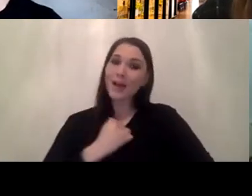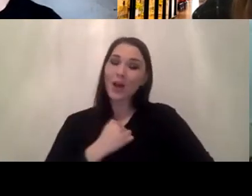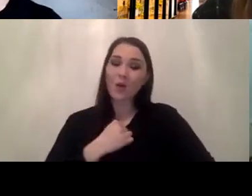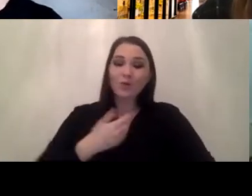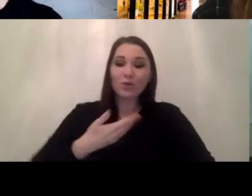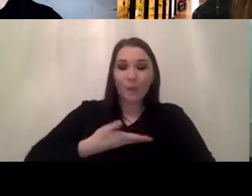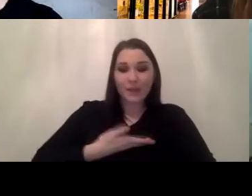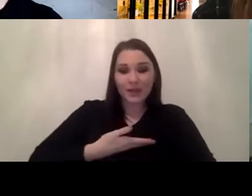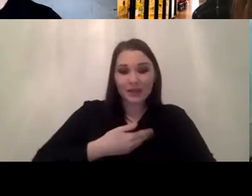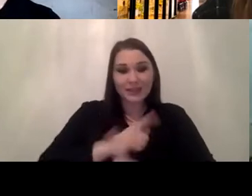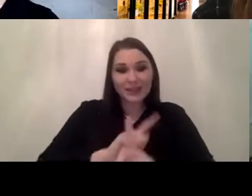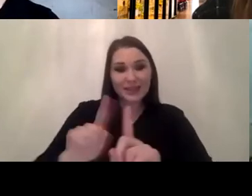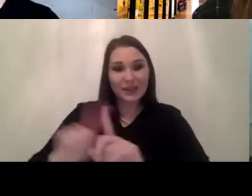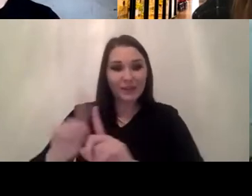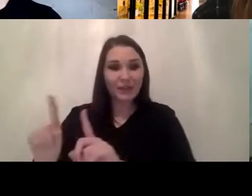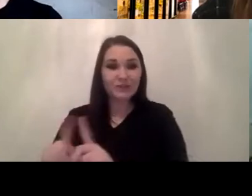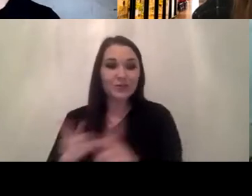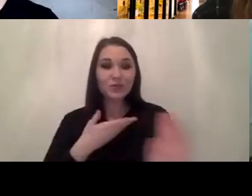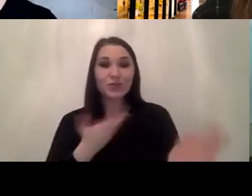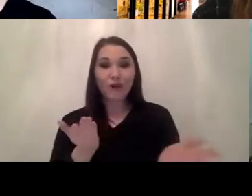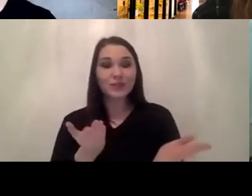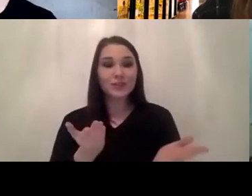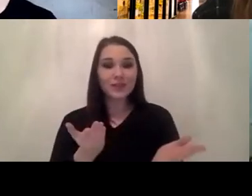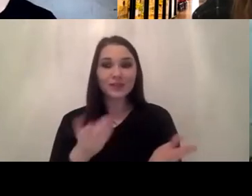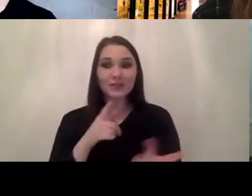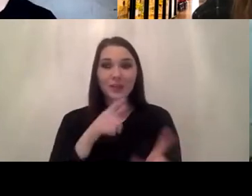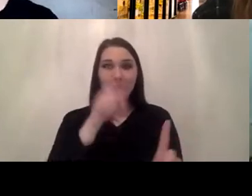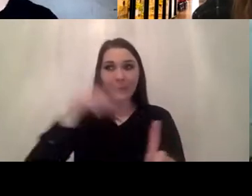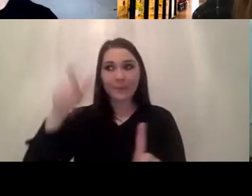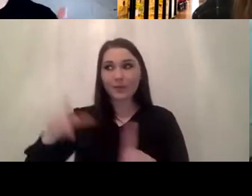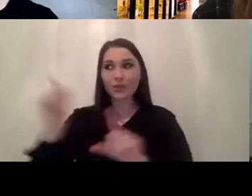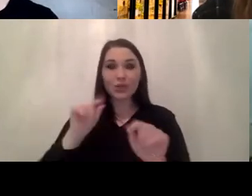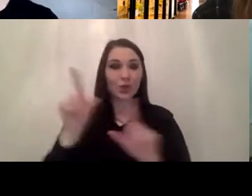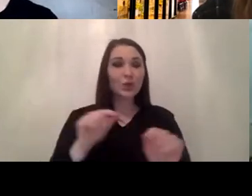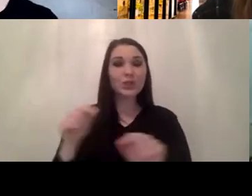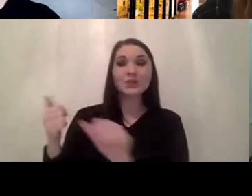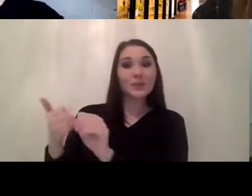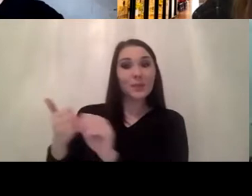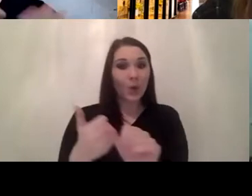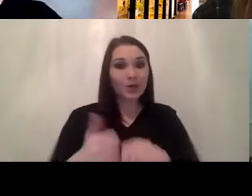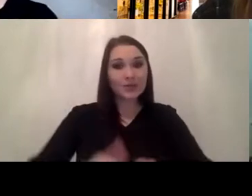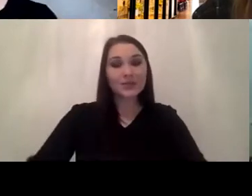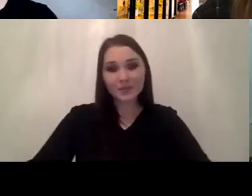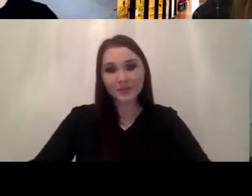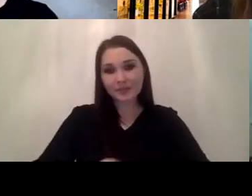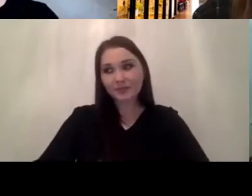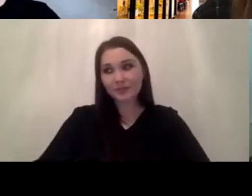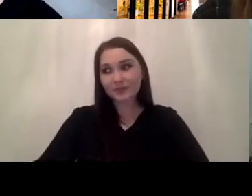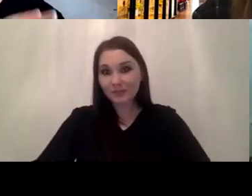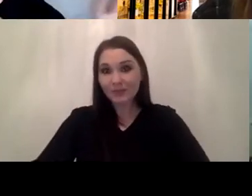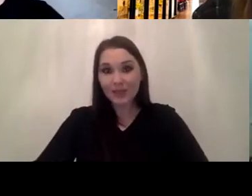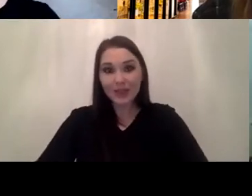different types of services, so people can choose to support things, again, that they have value. And I think we'll see that coming in too. So I think that's playing, you